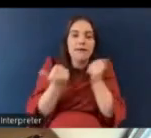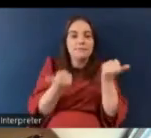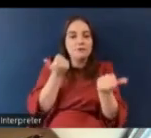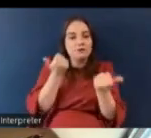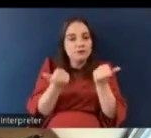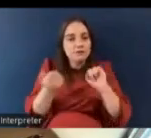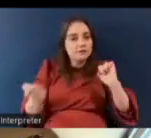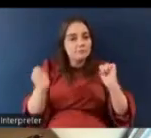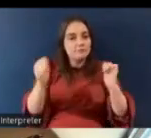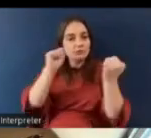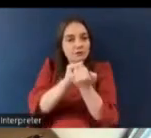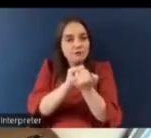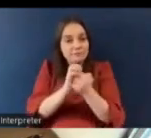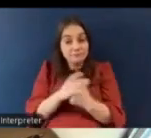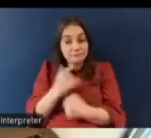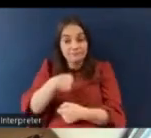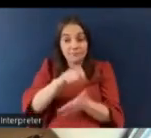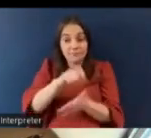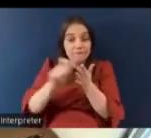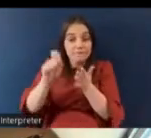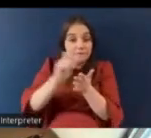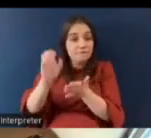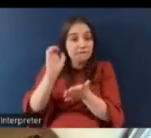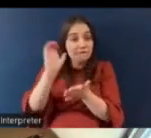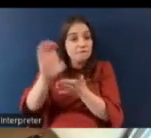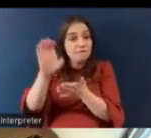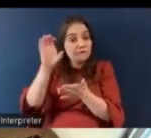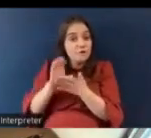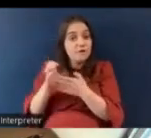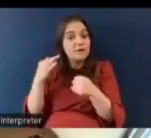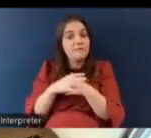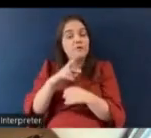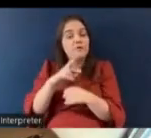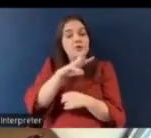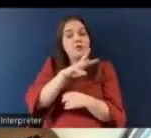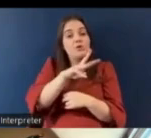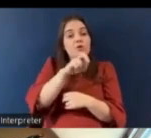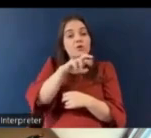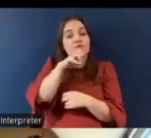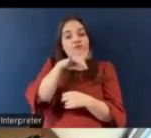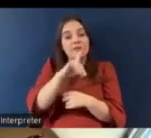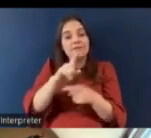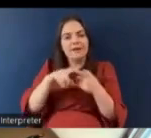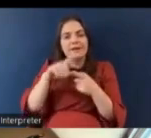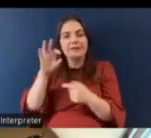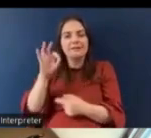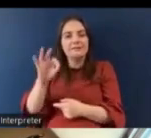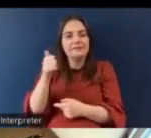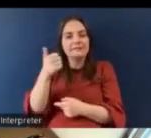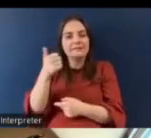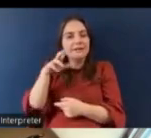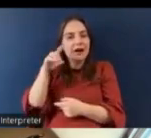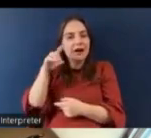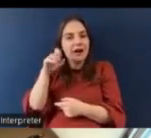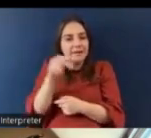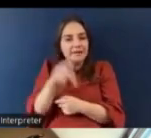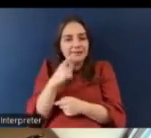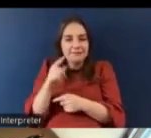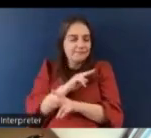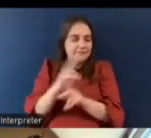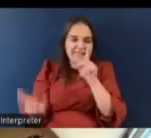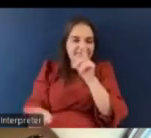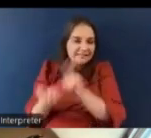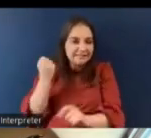we actually did a funding application to Rethink Ireland, which we didn't get. We were pipped on that one. I think we nearly got it, for quite a